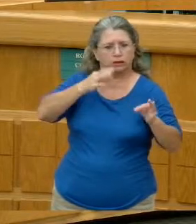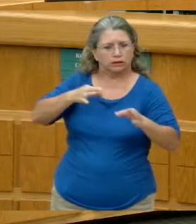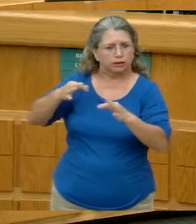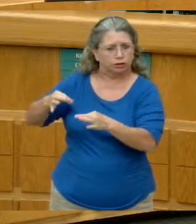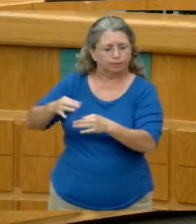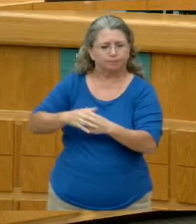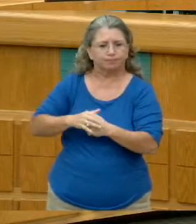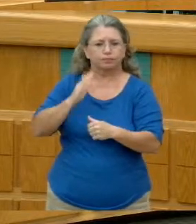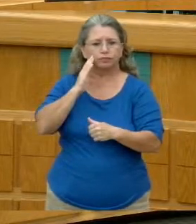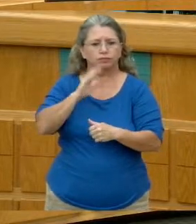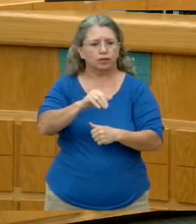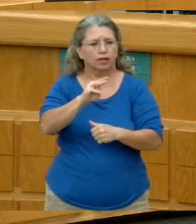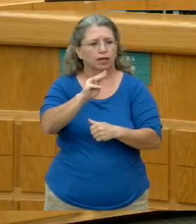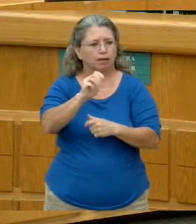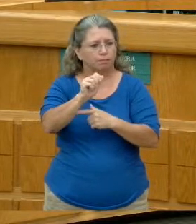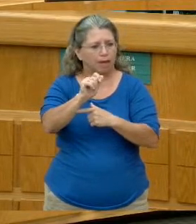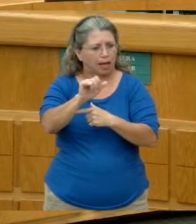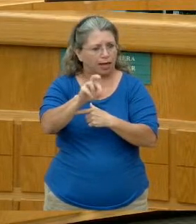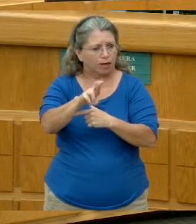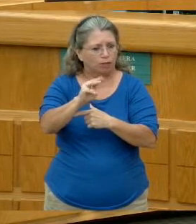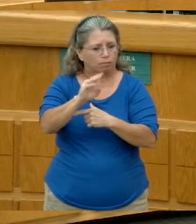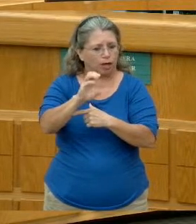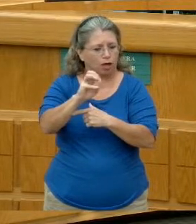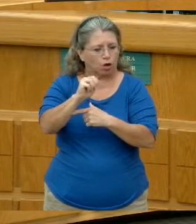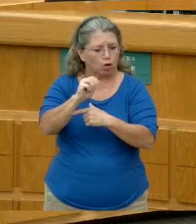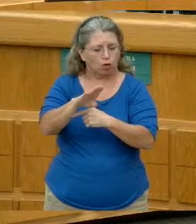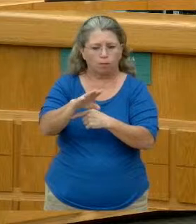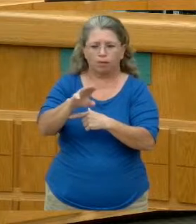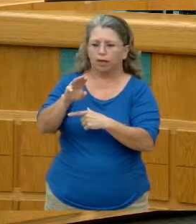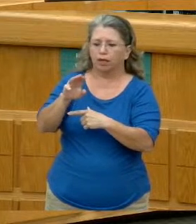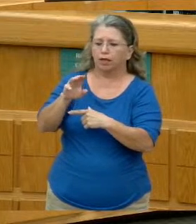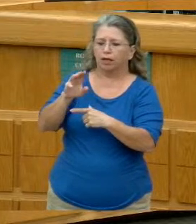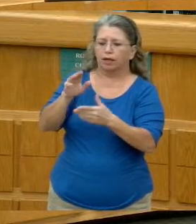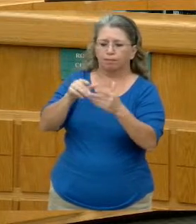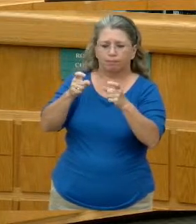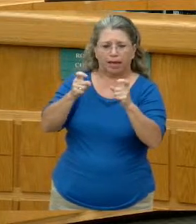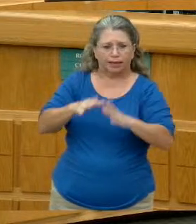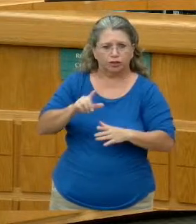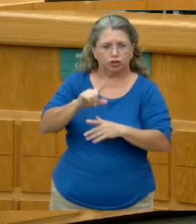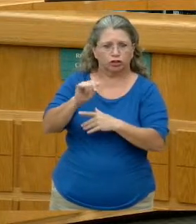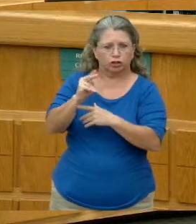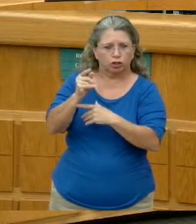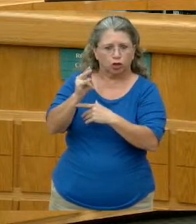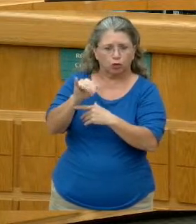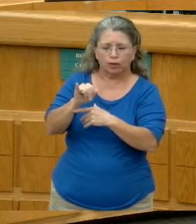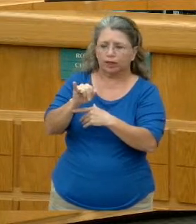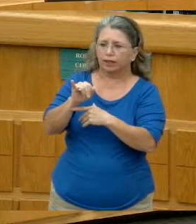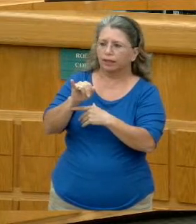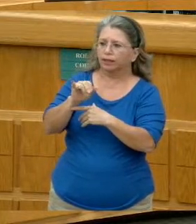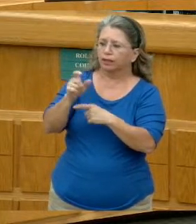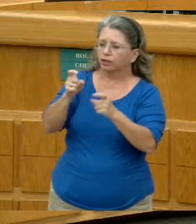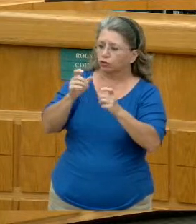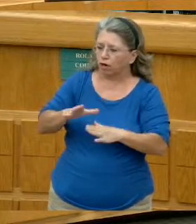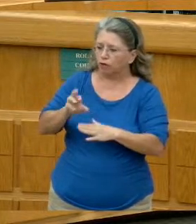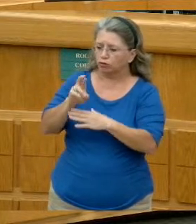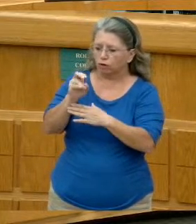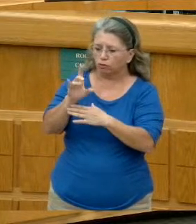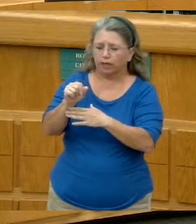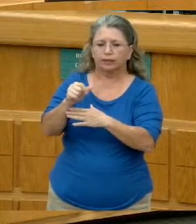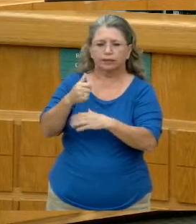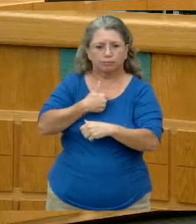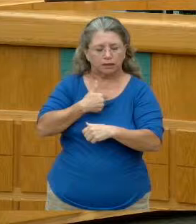and Public Health Director Rodriguez share my commitment to this type of information and transparency. They